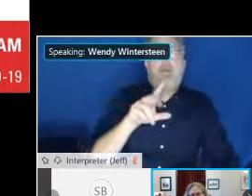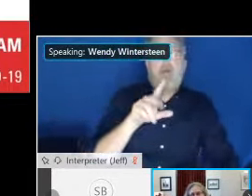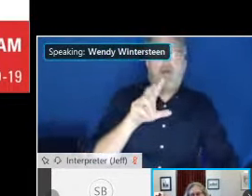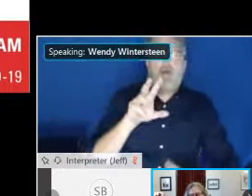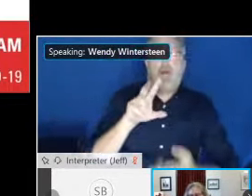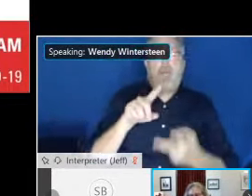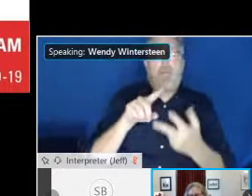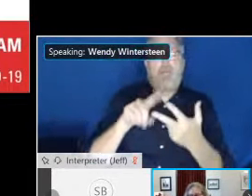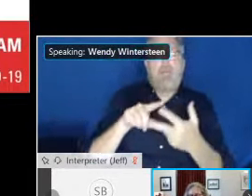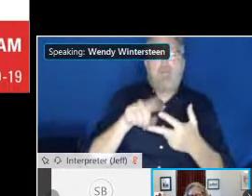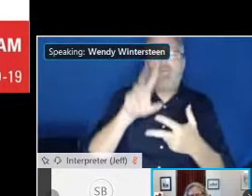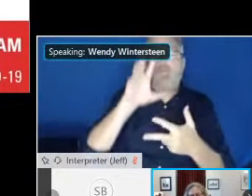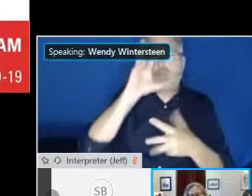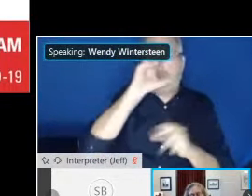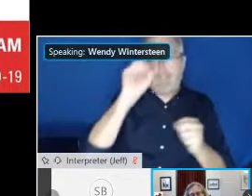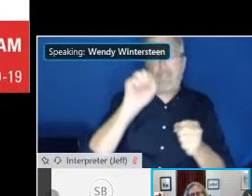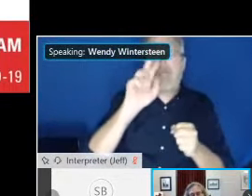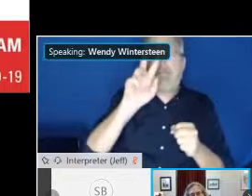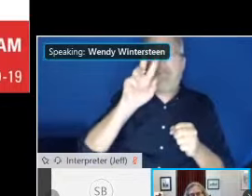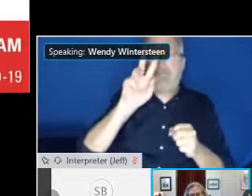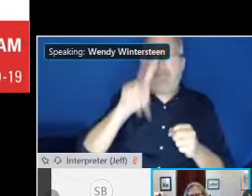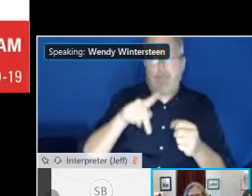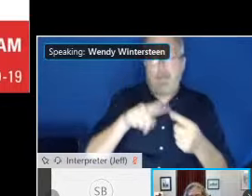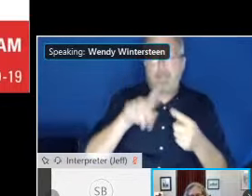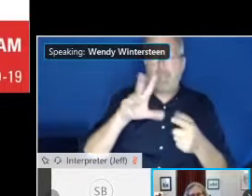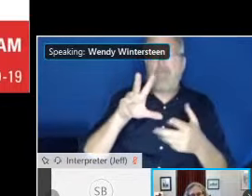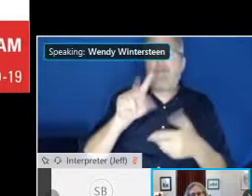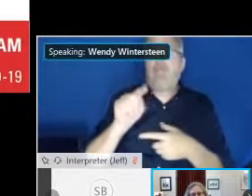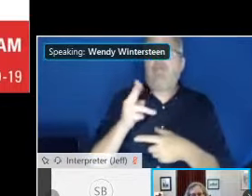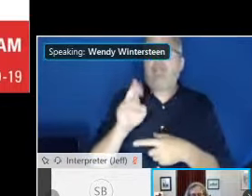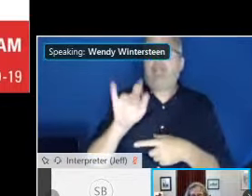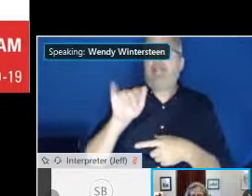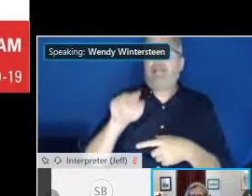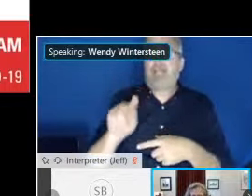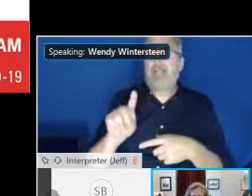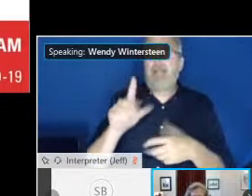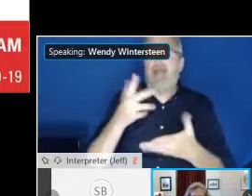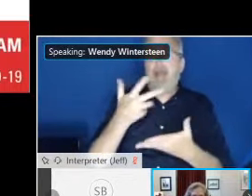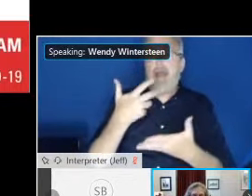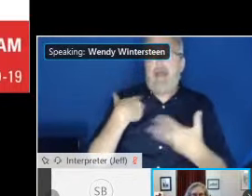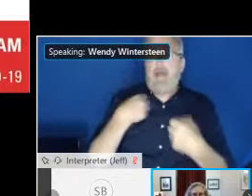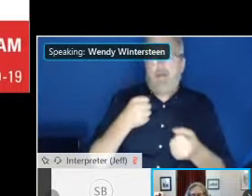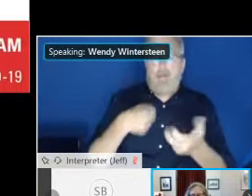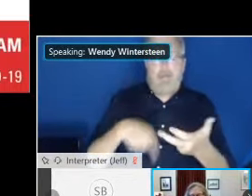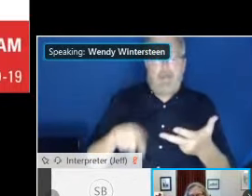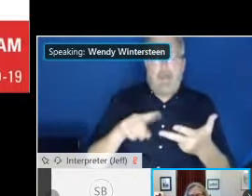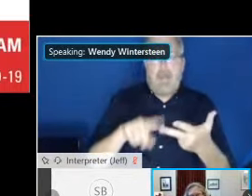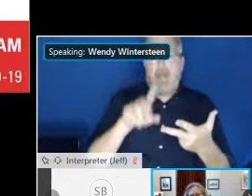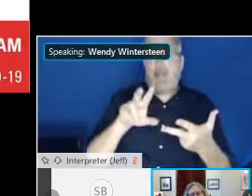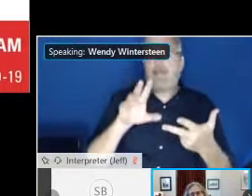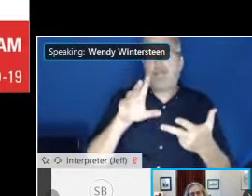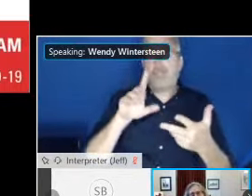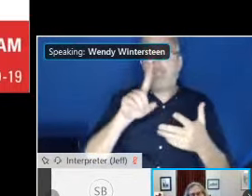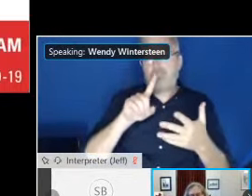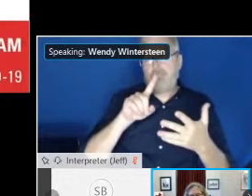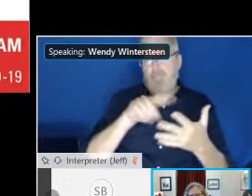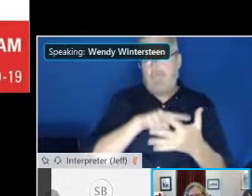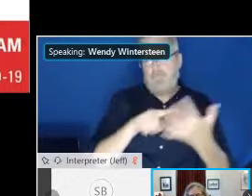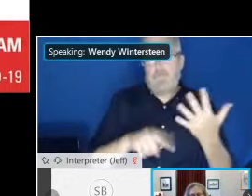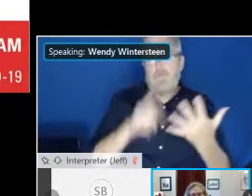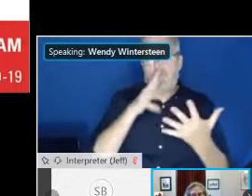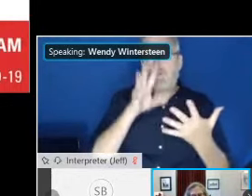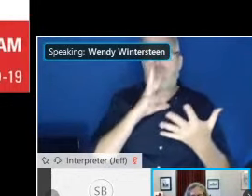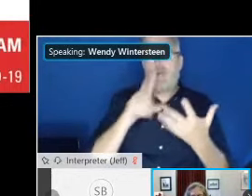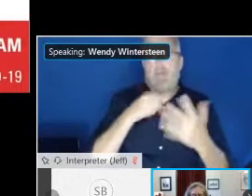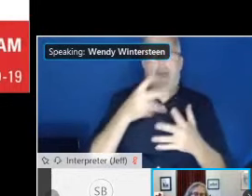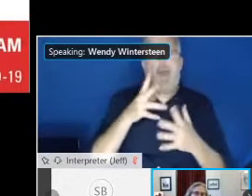Student Health, and Dr. Frank Peters, Chair of the University COVID-19 Response Team, to share more about our